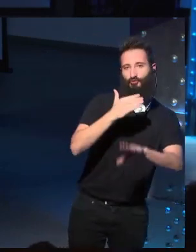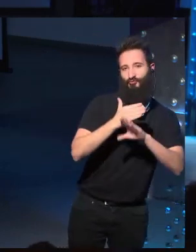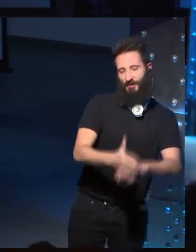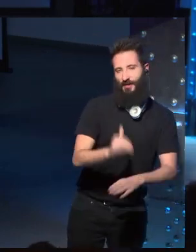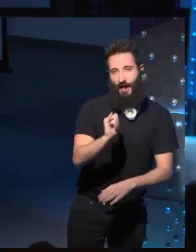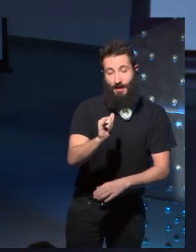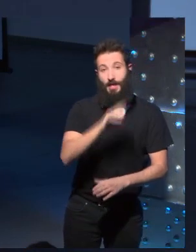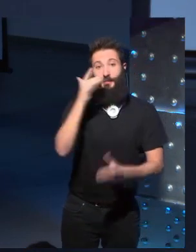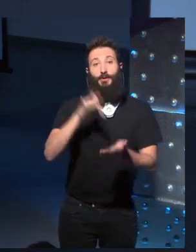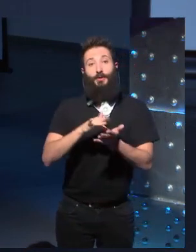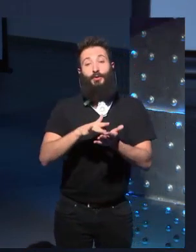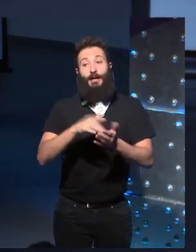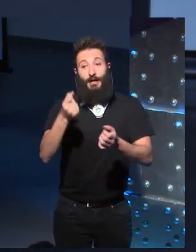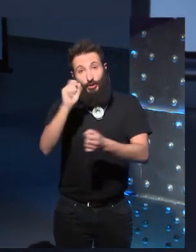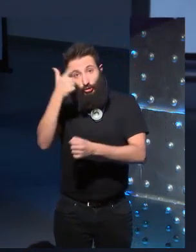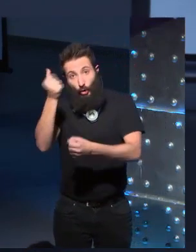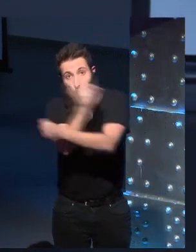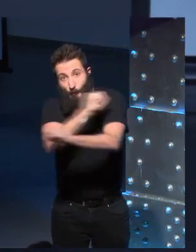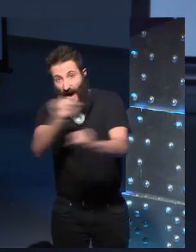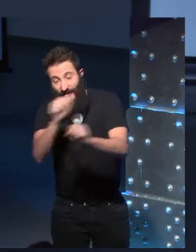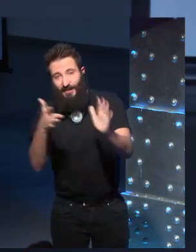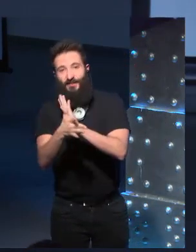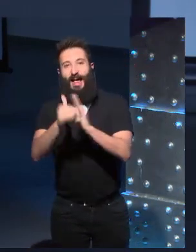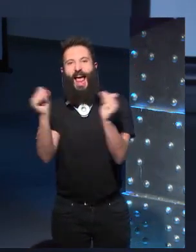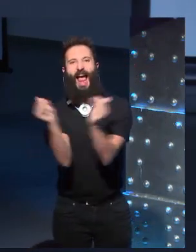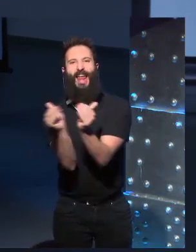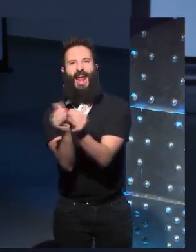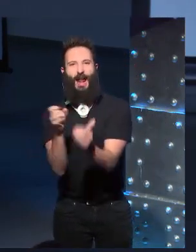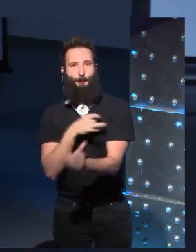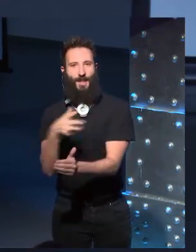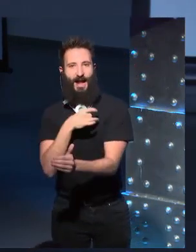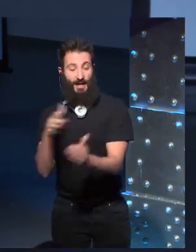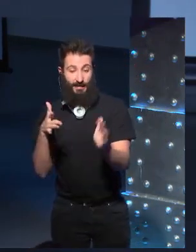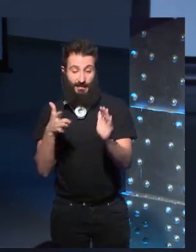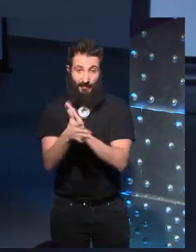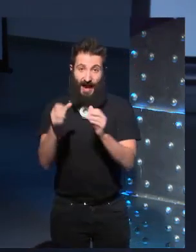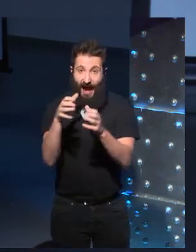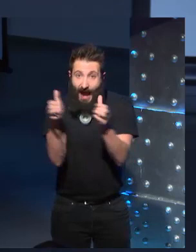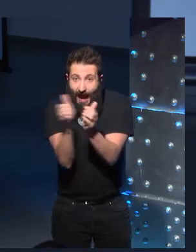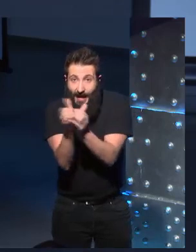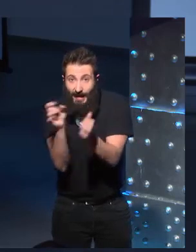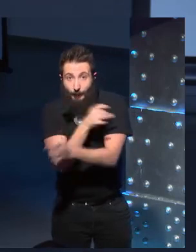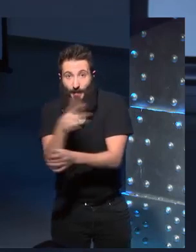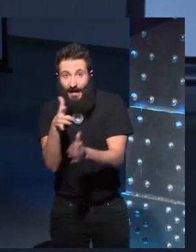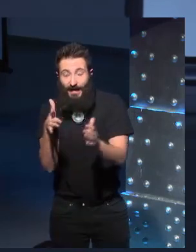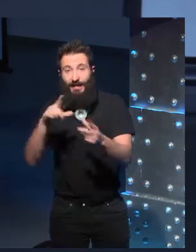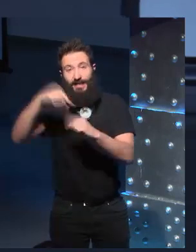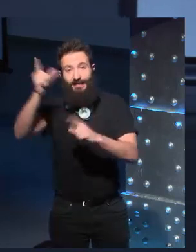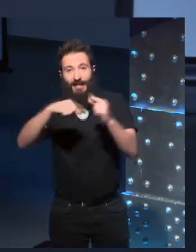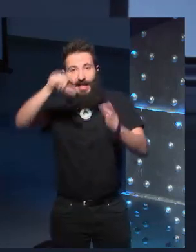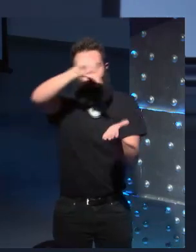left behind. A white dwarf is the heart of a star that is left behind after the explosion. It is